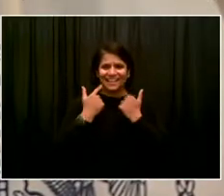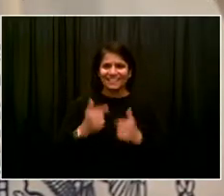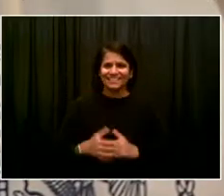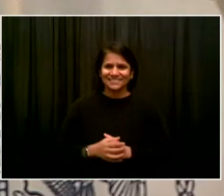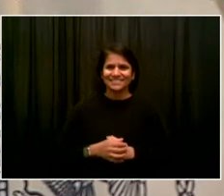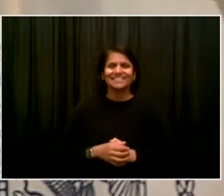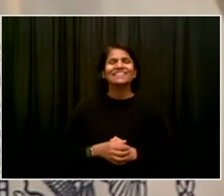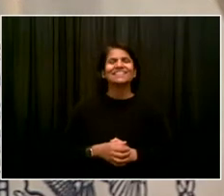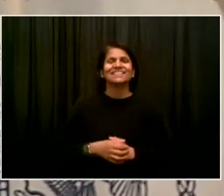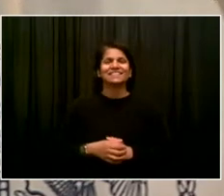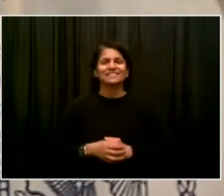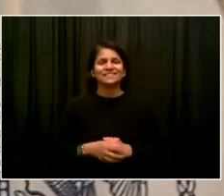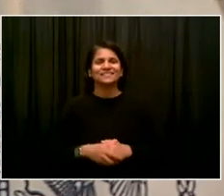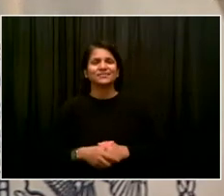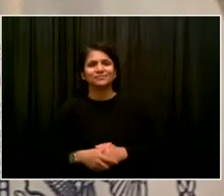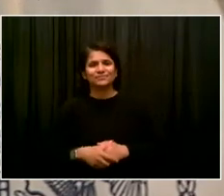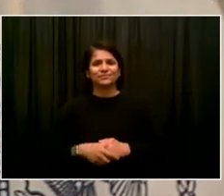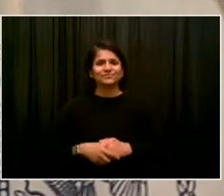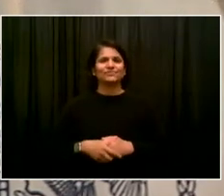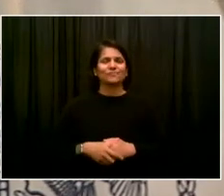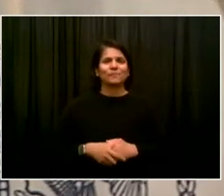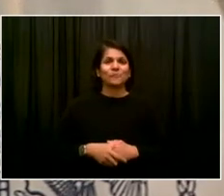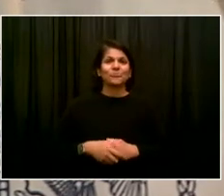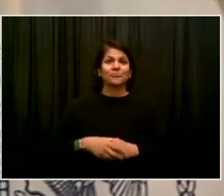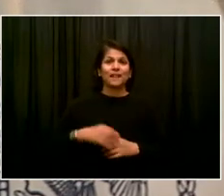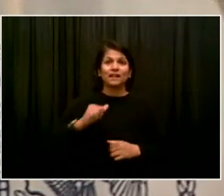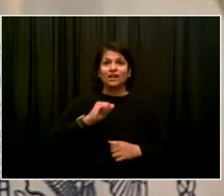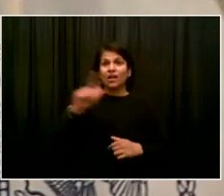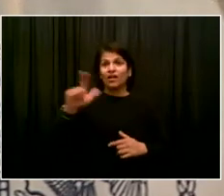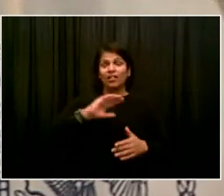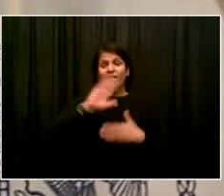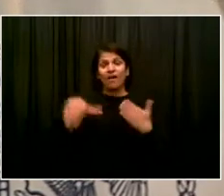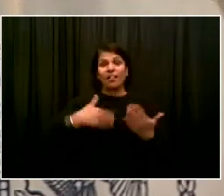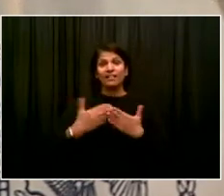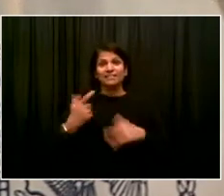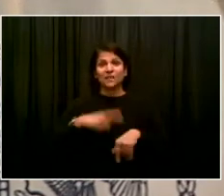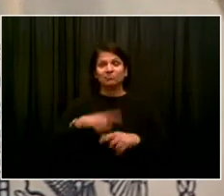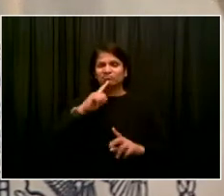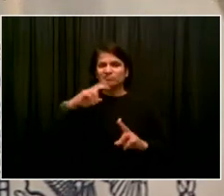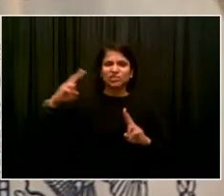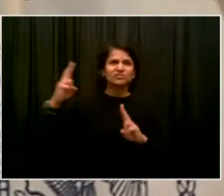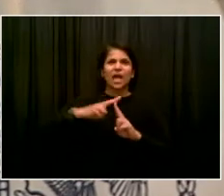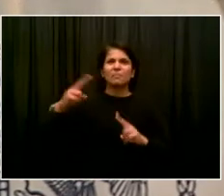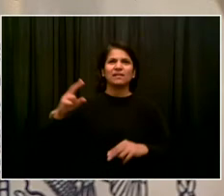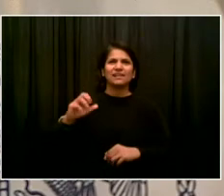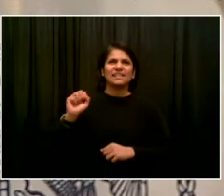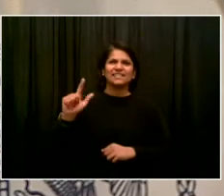One of the all-time greatest, Steve, amongst your many dramatic achievements.